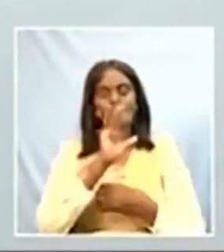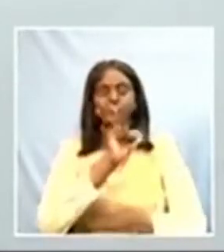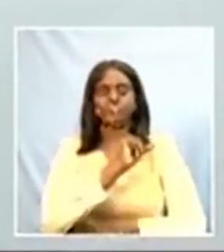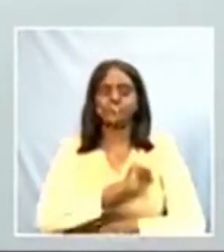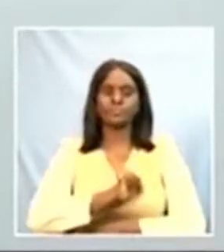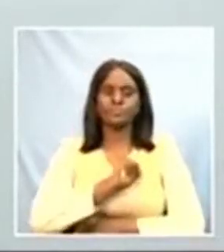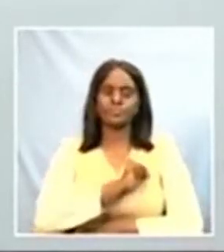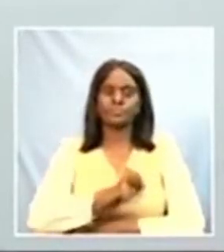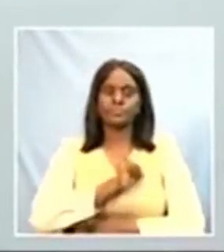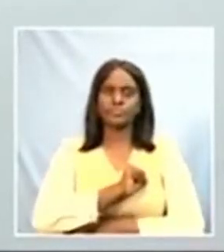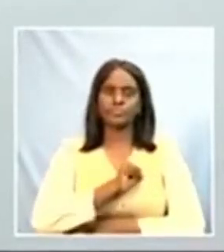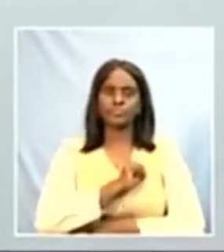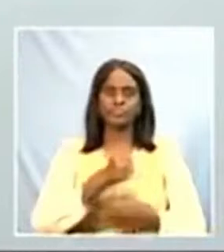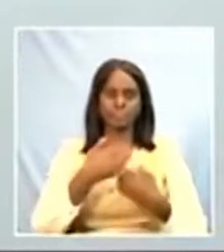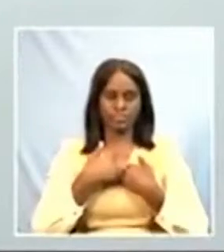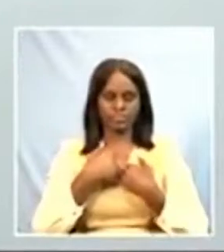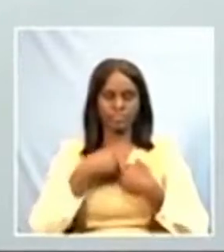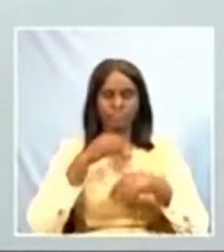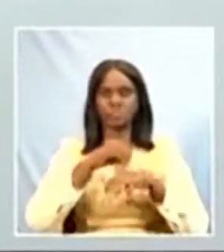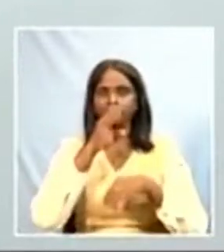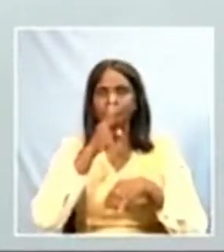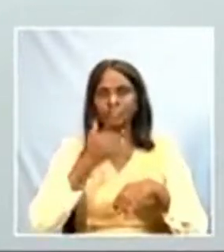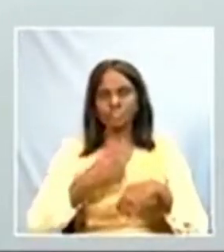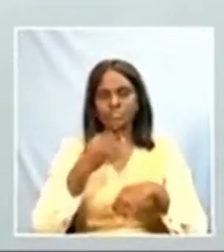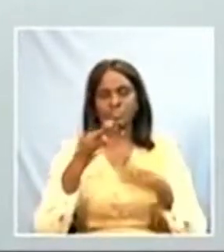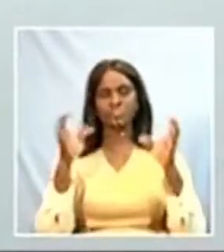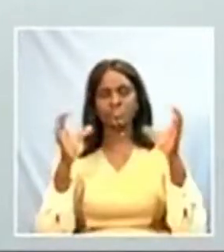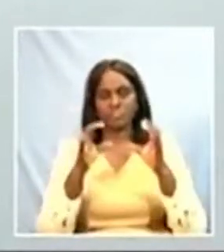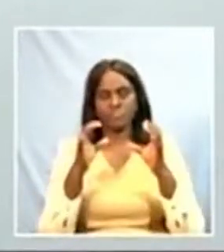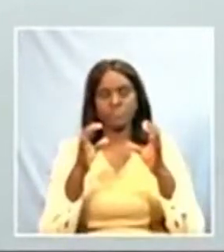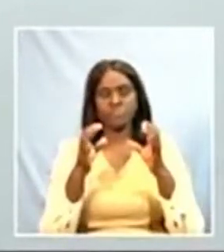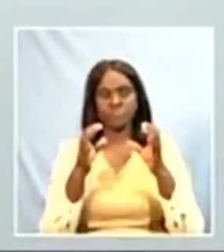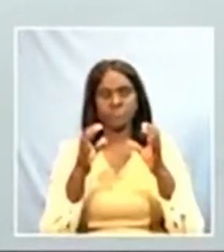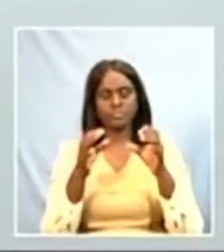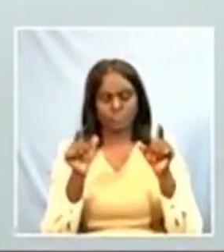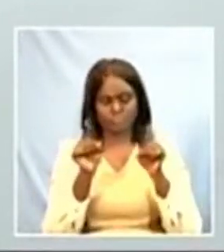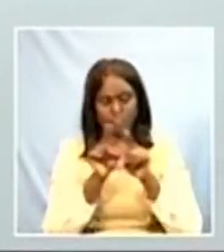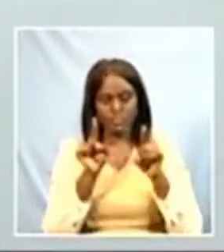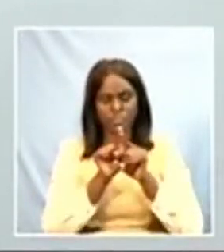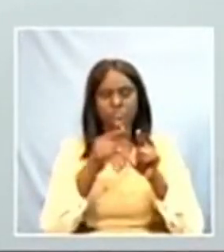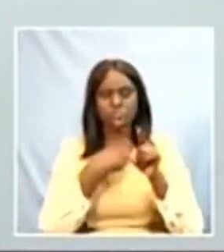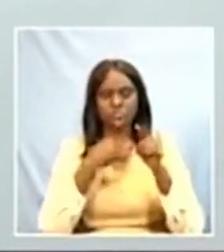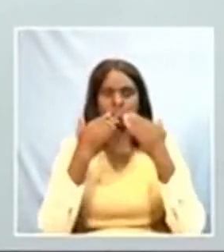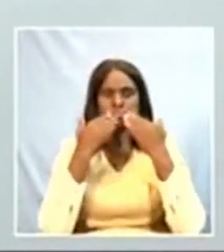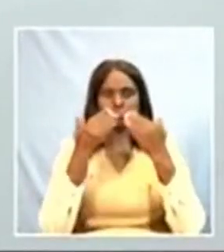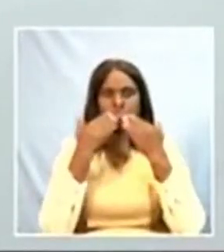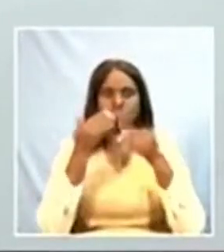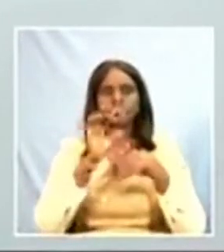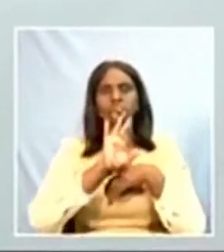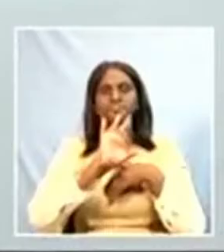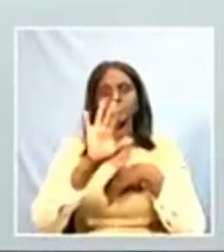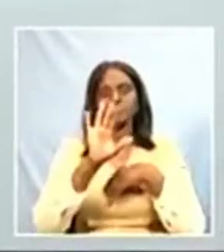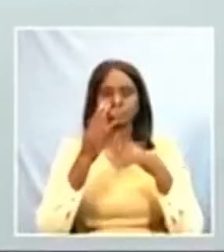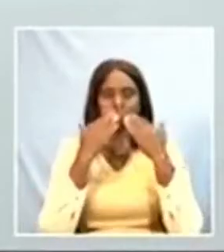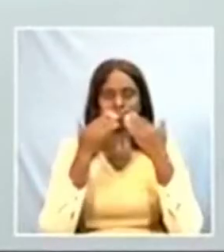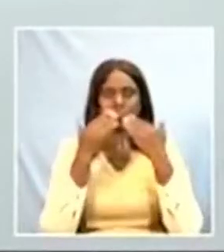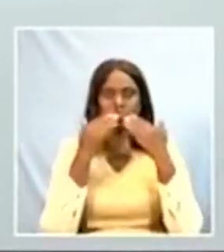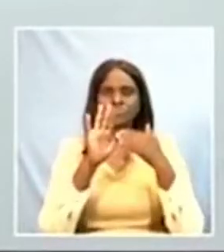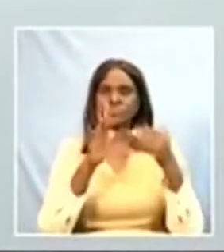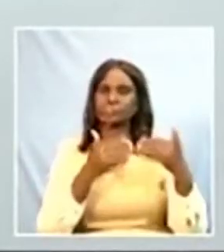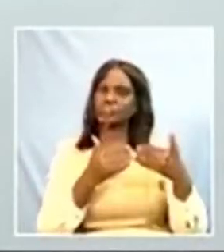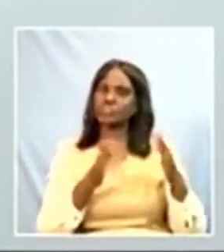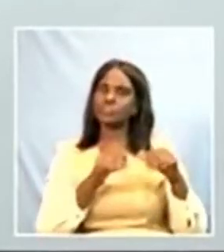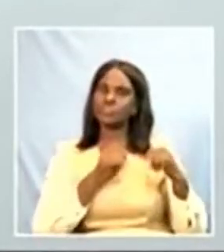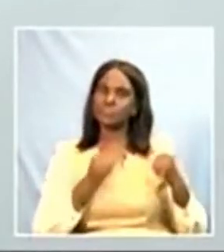apology on behalf of the committee, and appreciate your